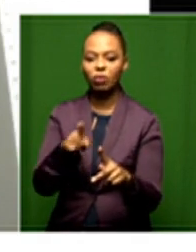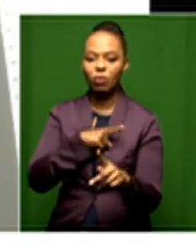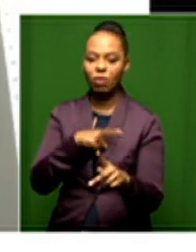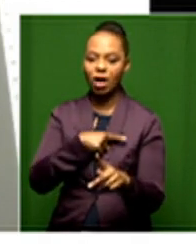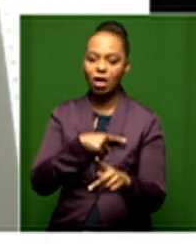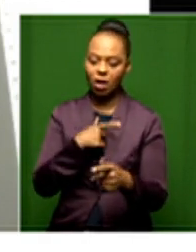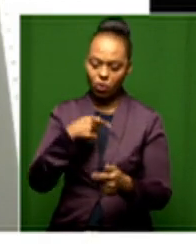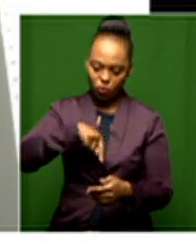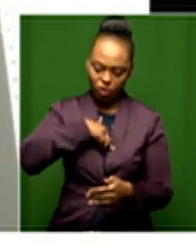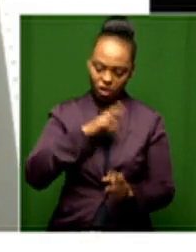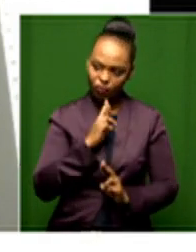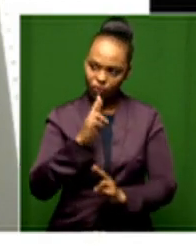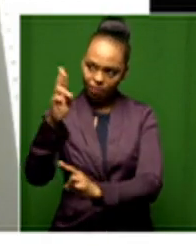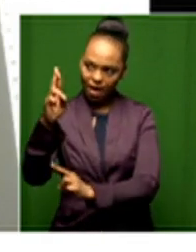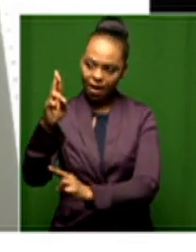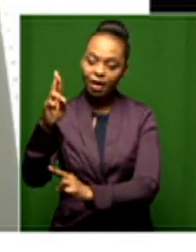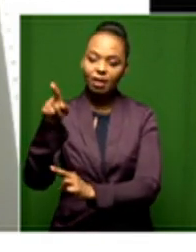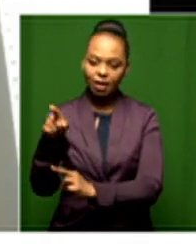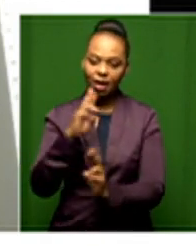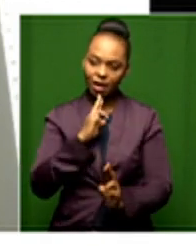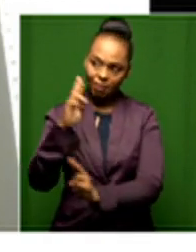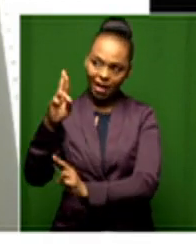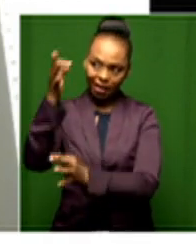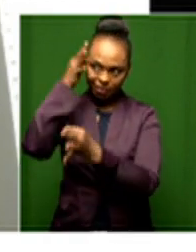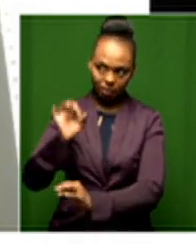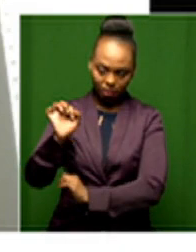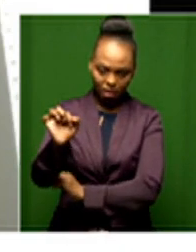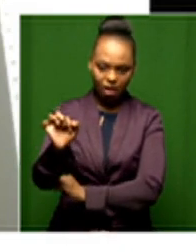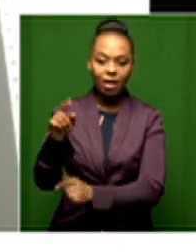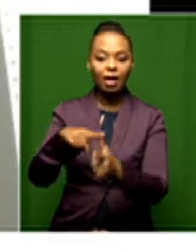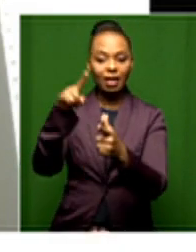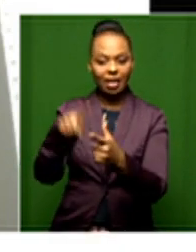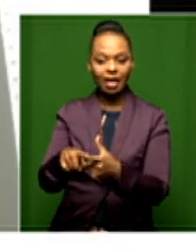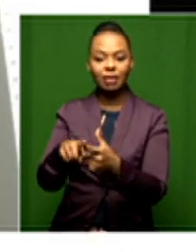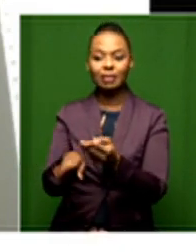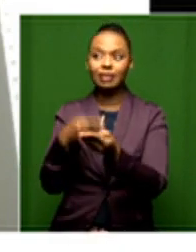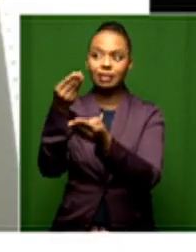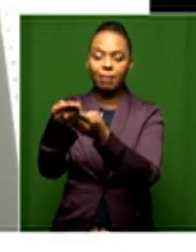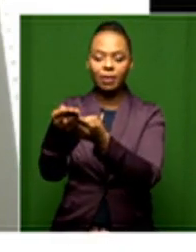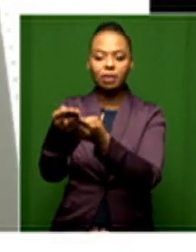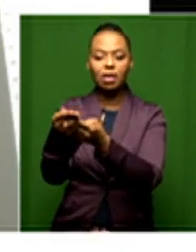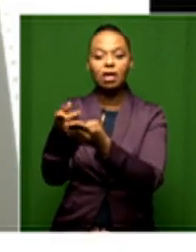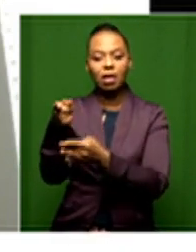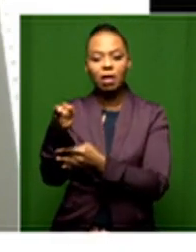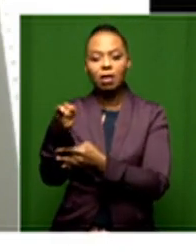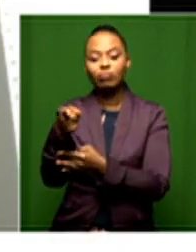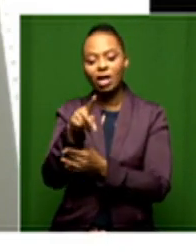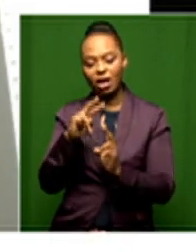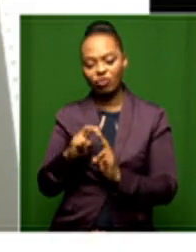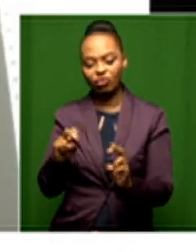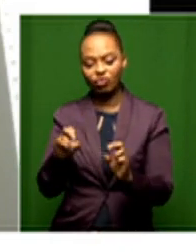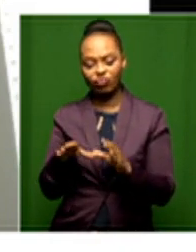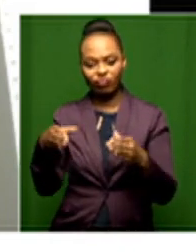reply, and after which a final those submissions would be considered by the investigating